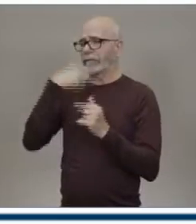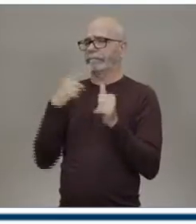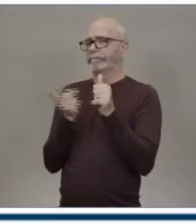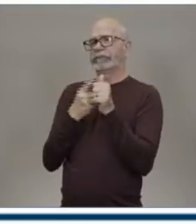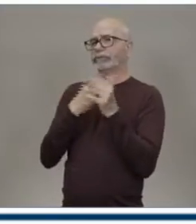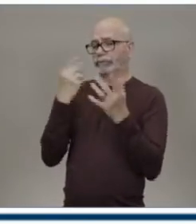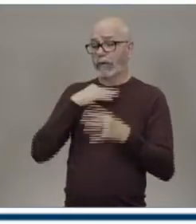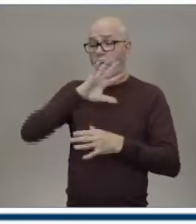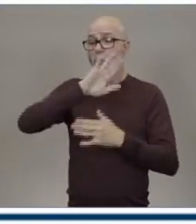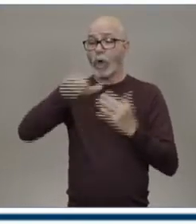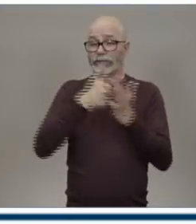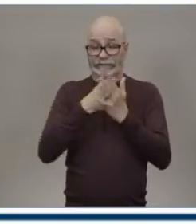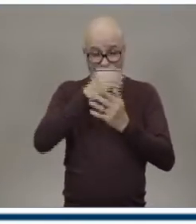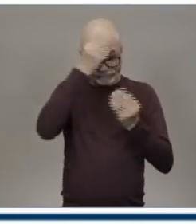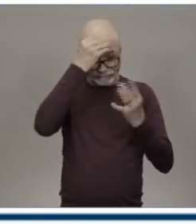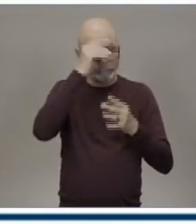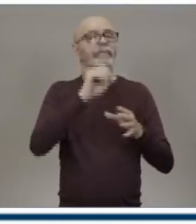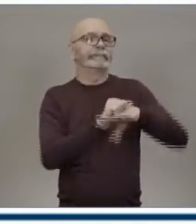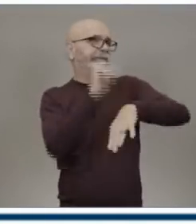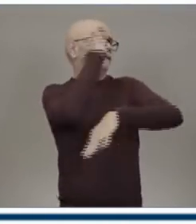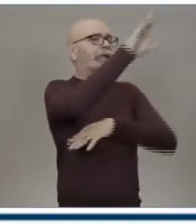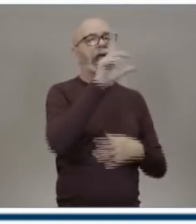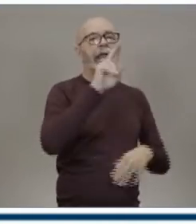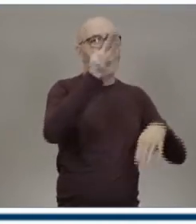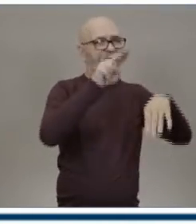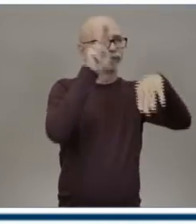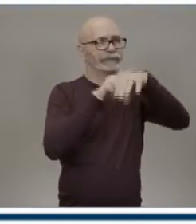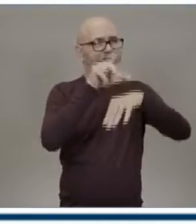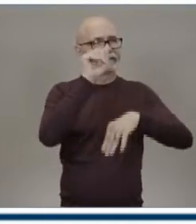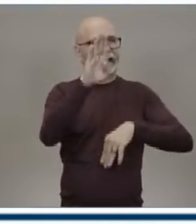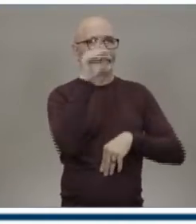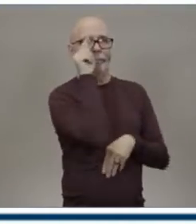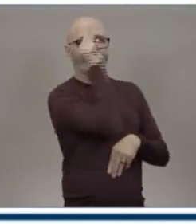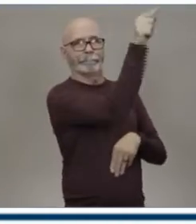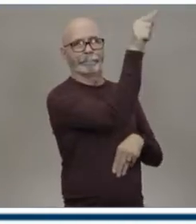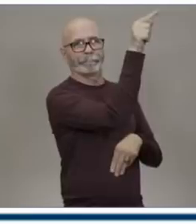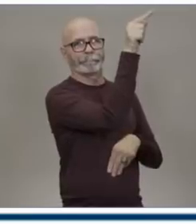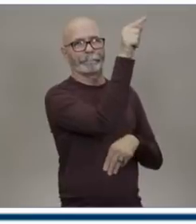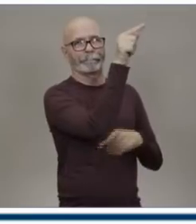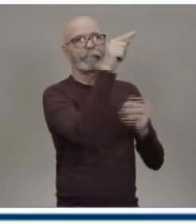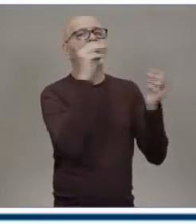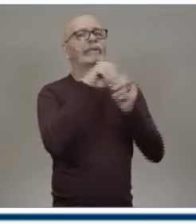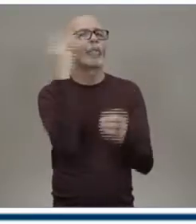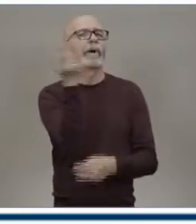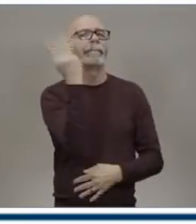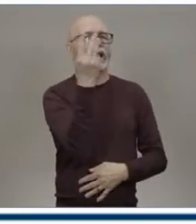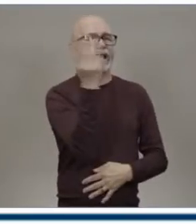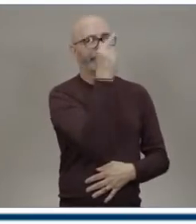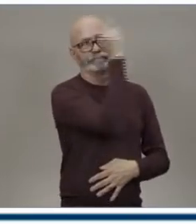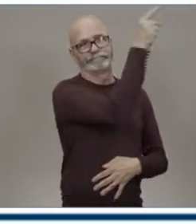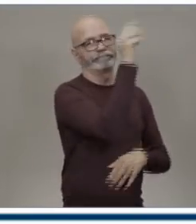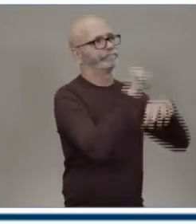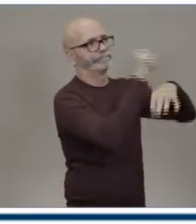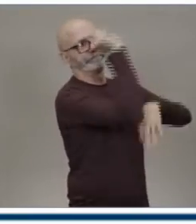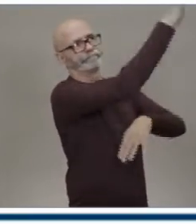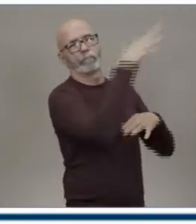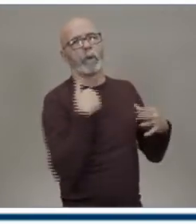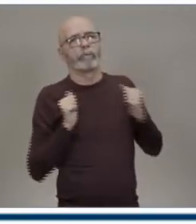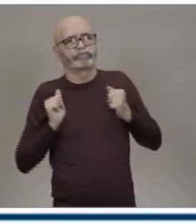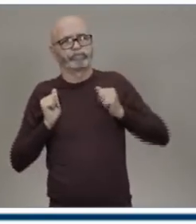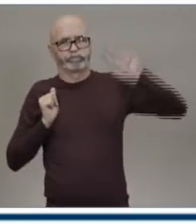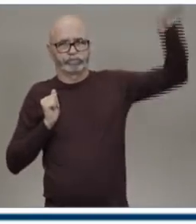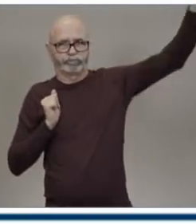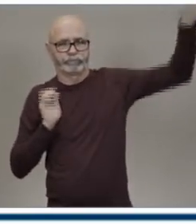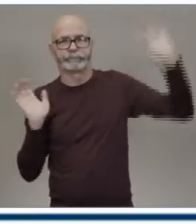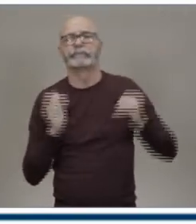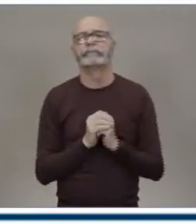Nabal. Thank you. And Dr. Strang, at the end of November at a briefing, you said